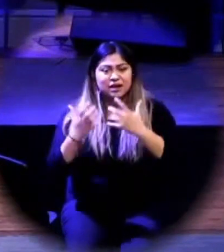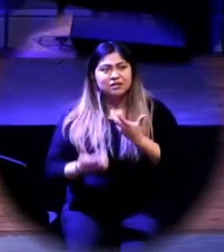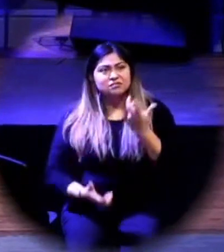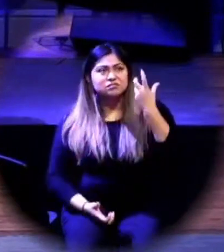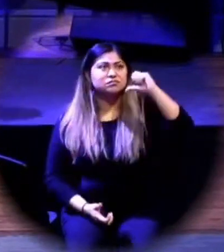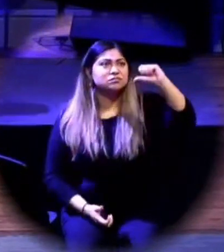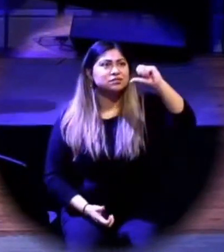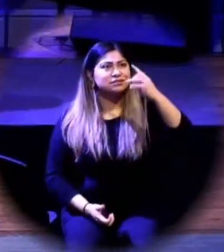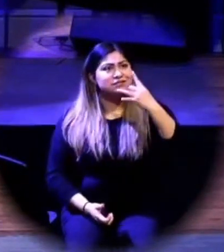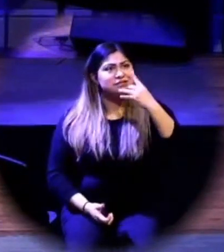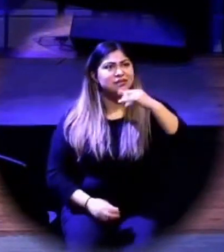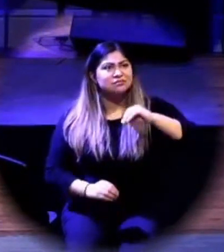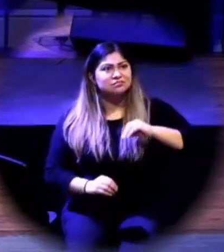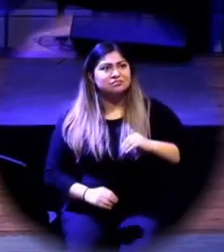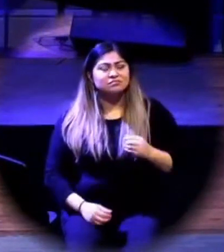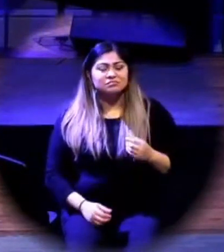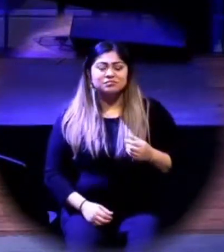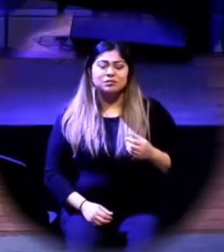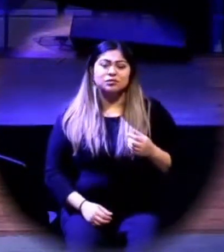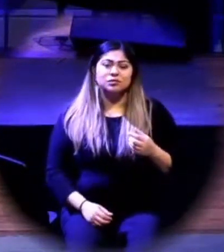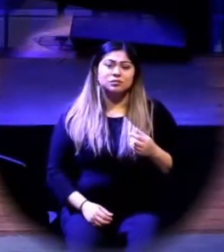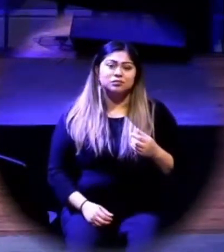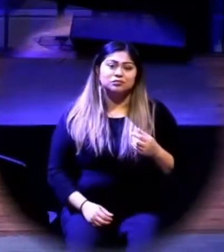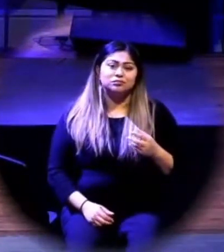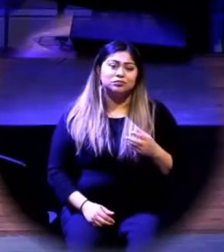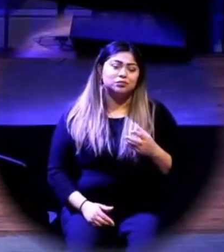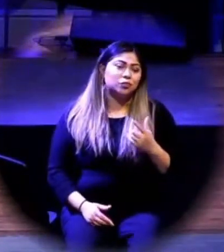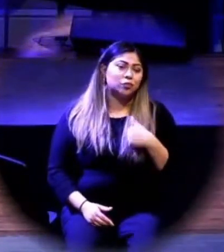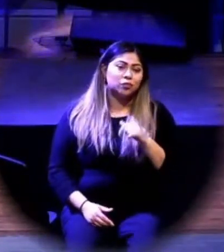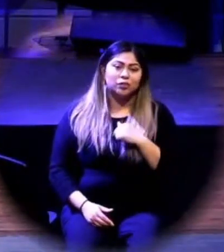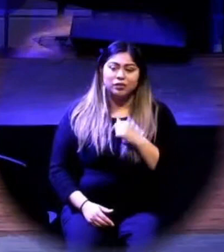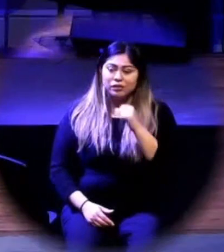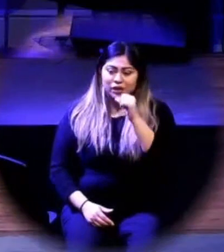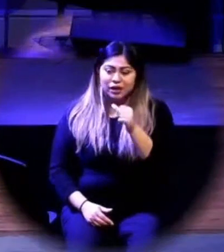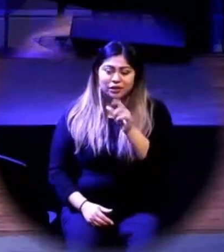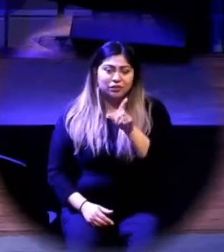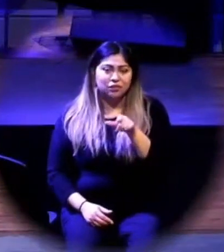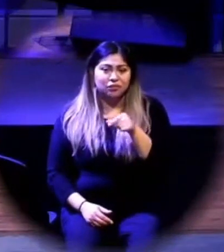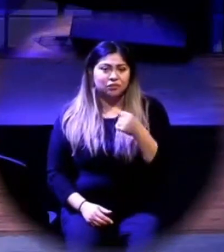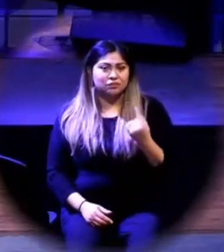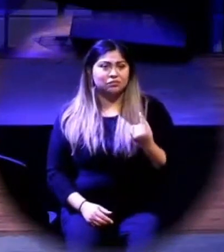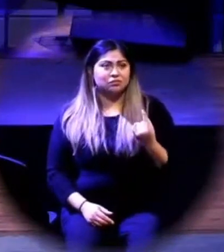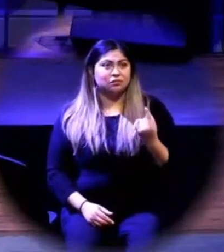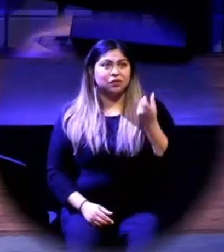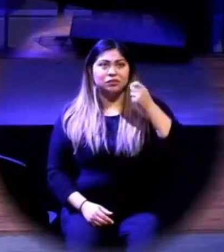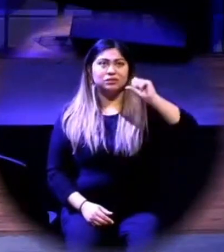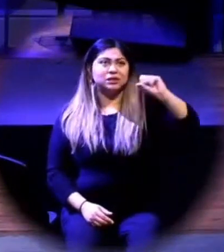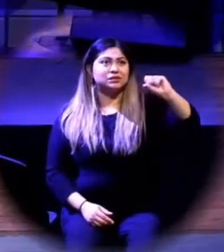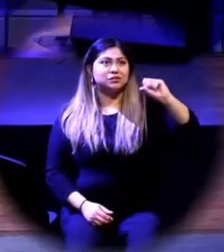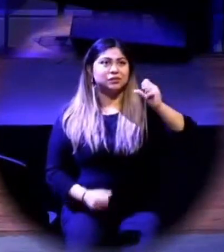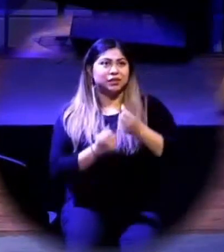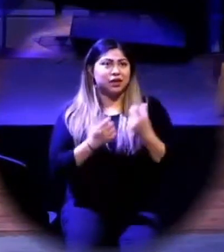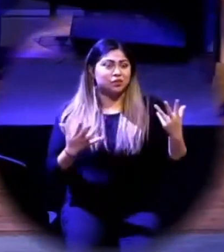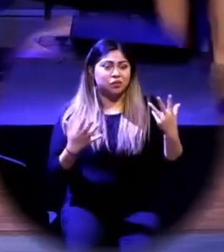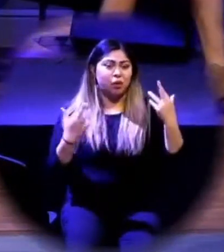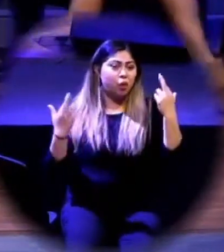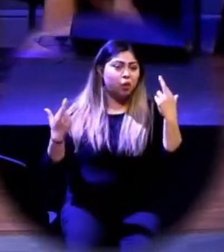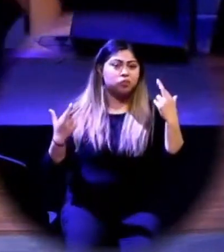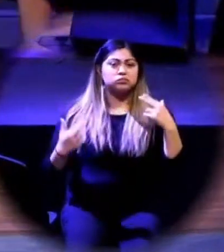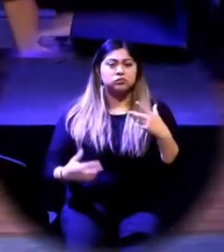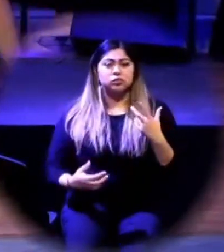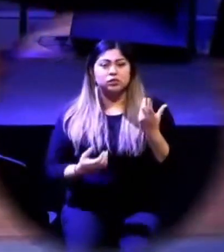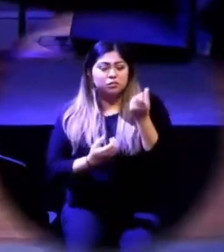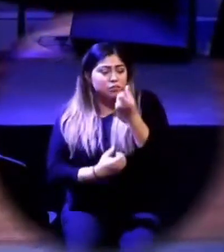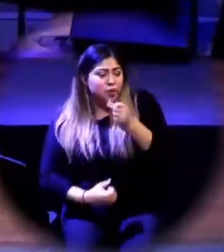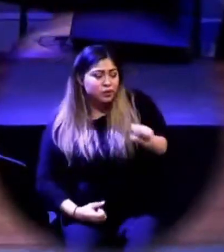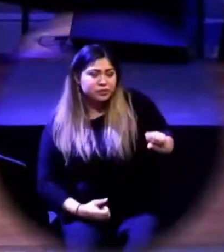But Lord, we are not those who protest without hope. That Lord, we protest dying, and we protest the heartache that comes with